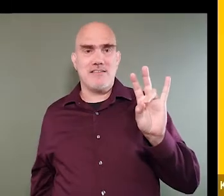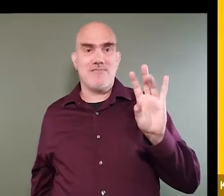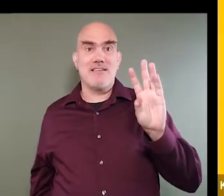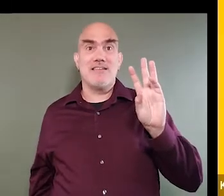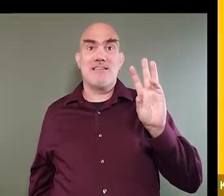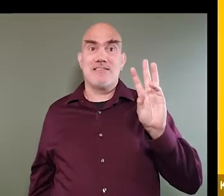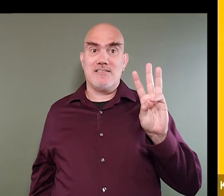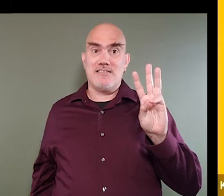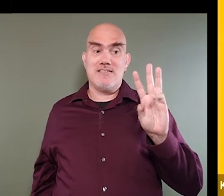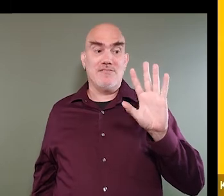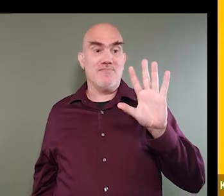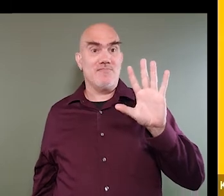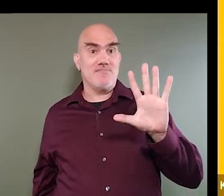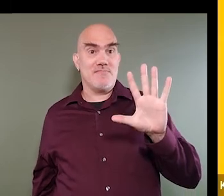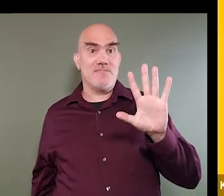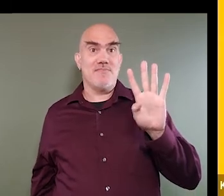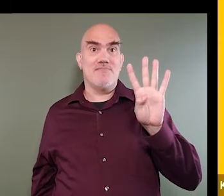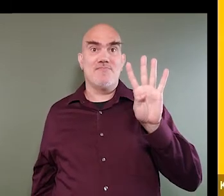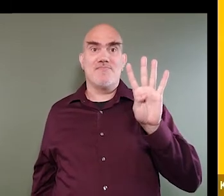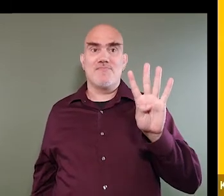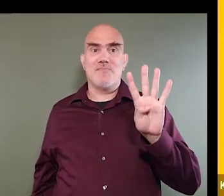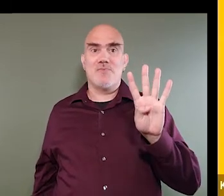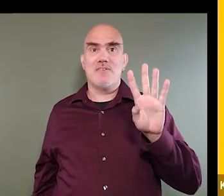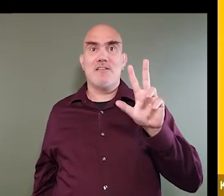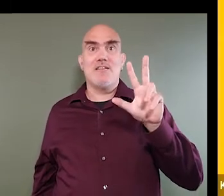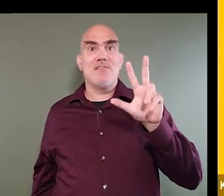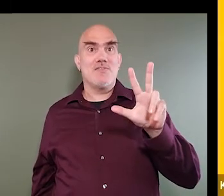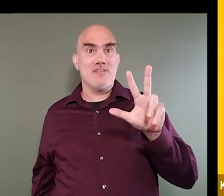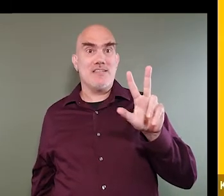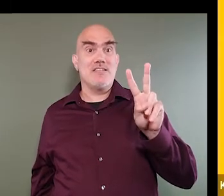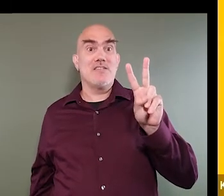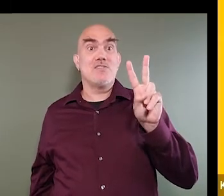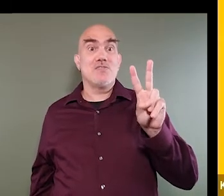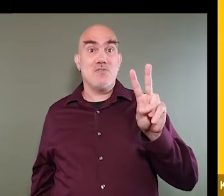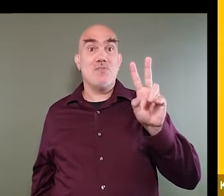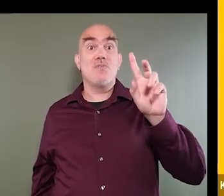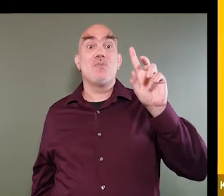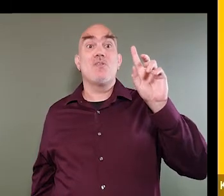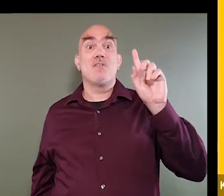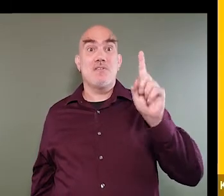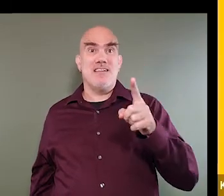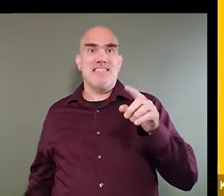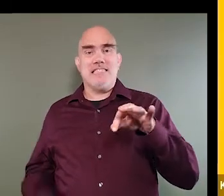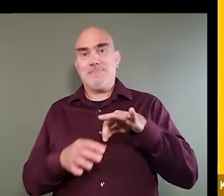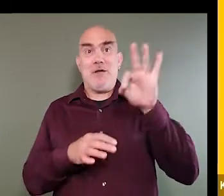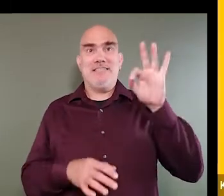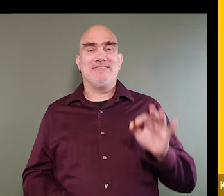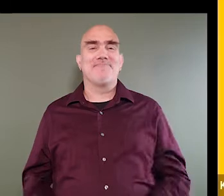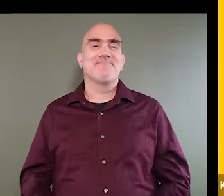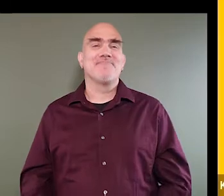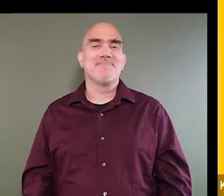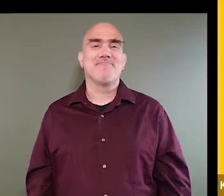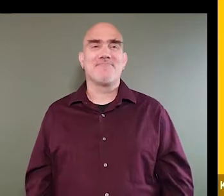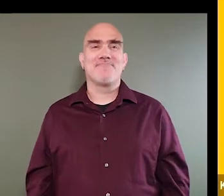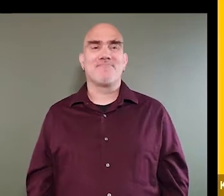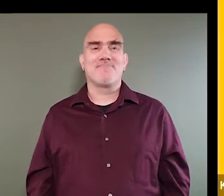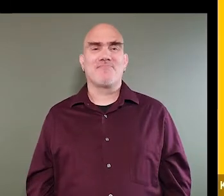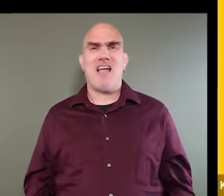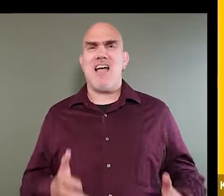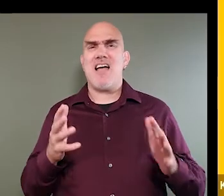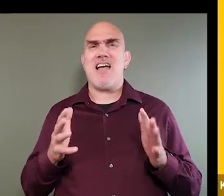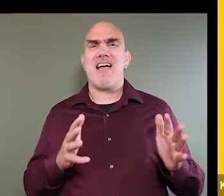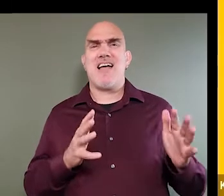6, 5, 4, 3, 2, and spirit.